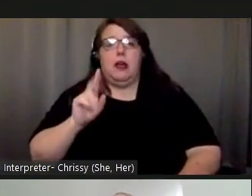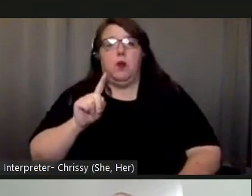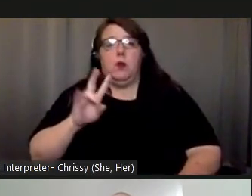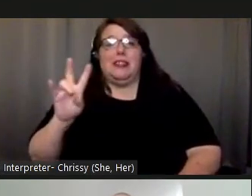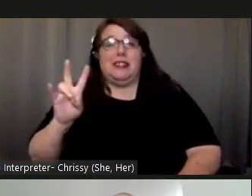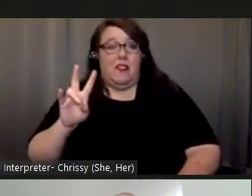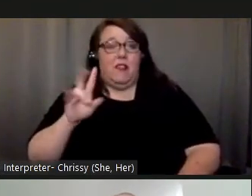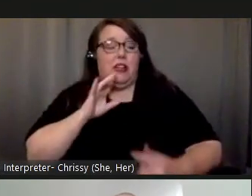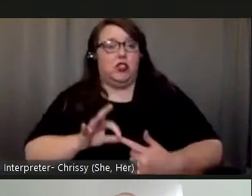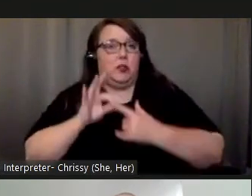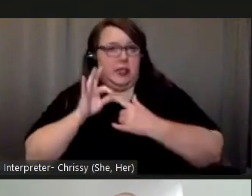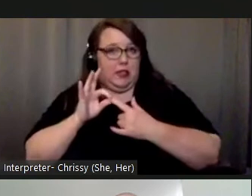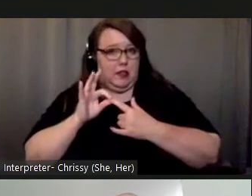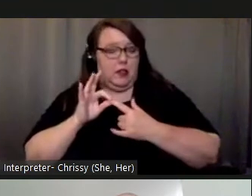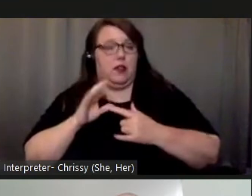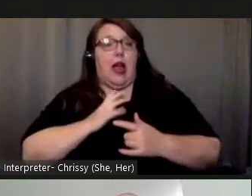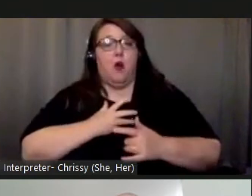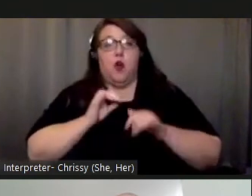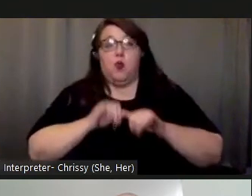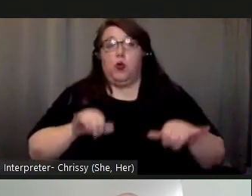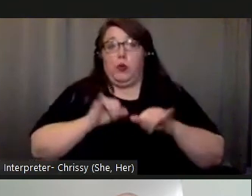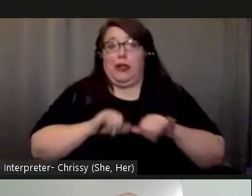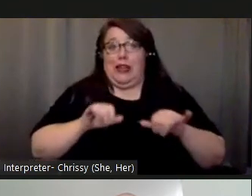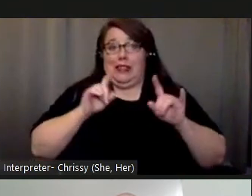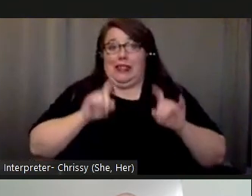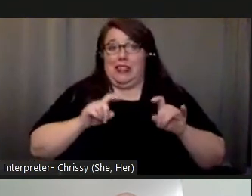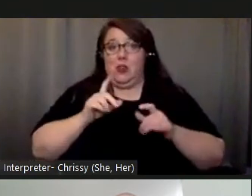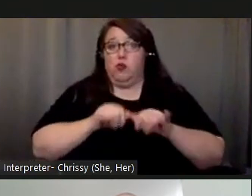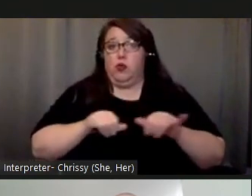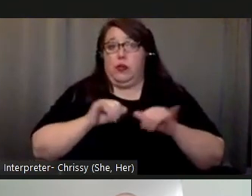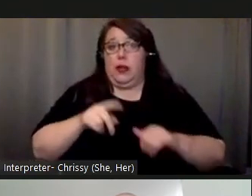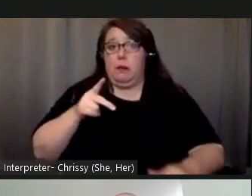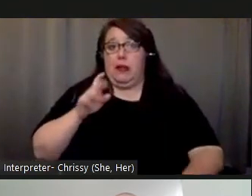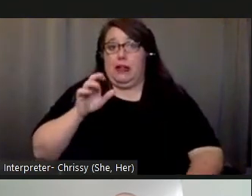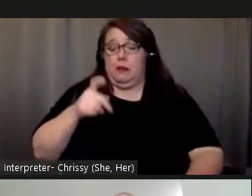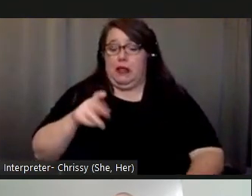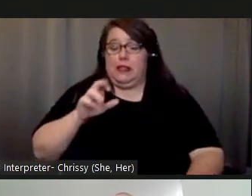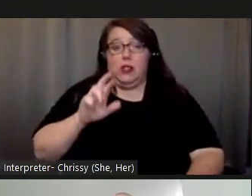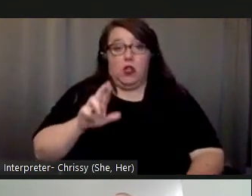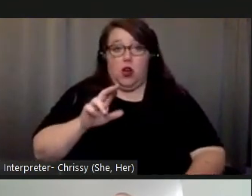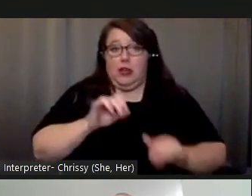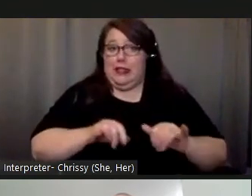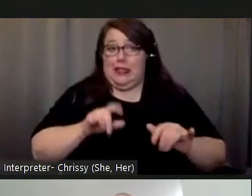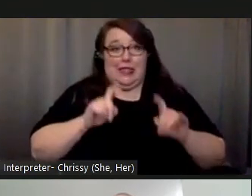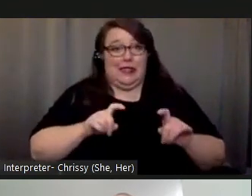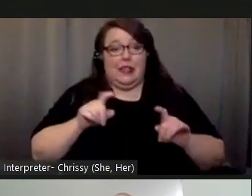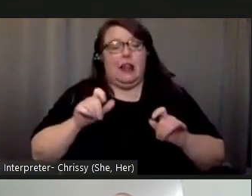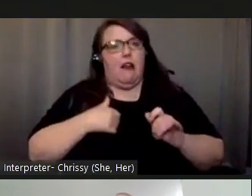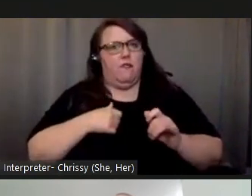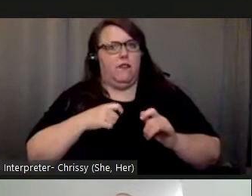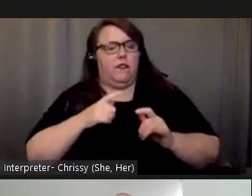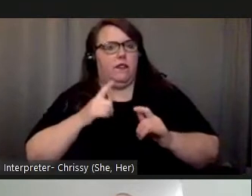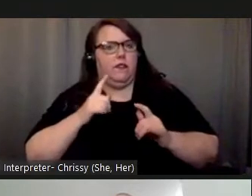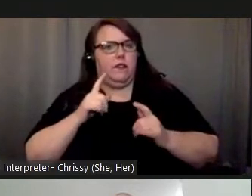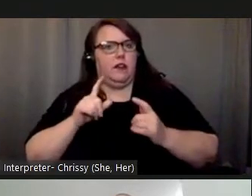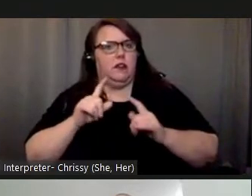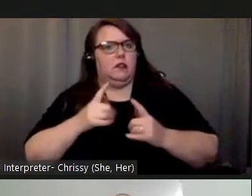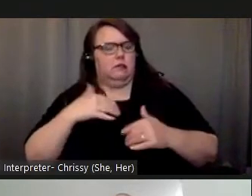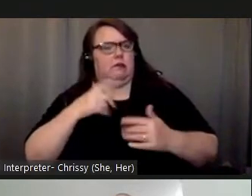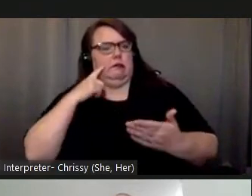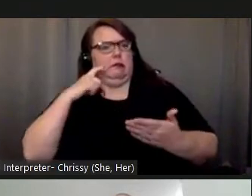our routine testing, our routine PCR testing. The other variants don't have that. And so